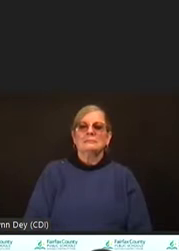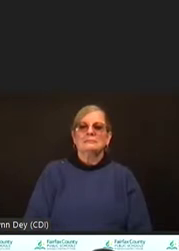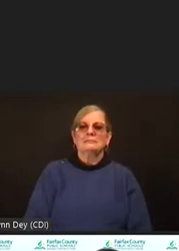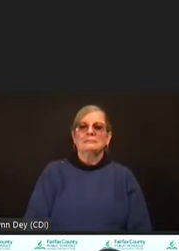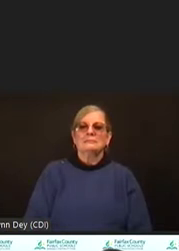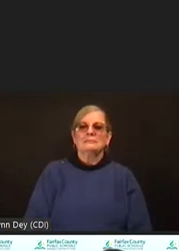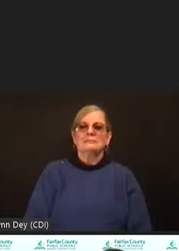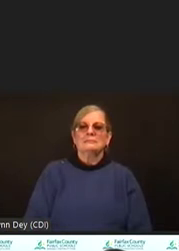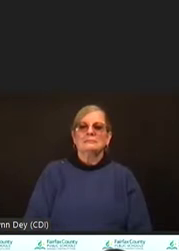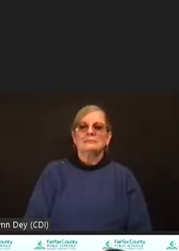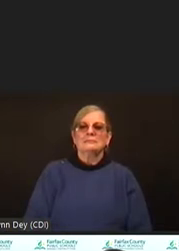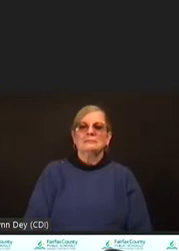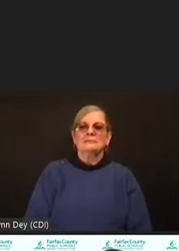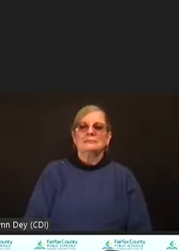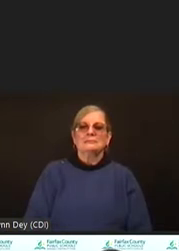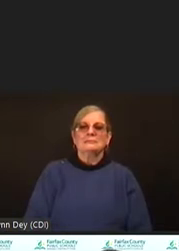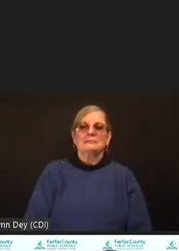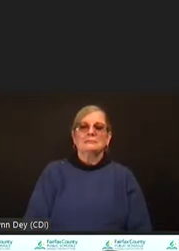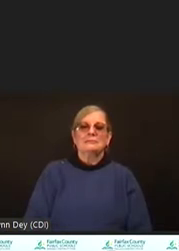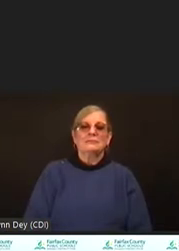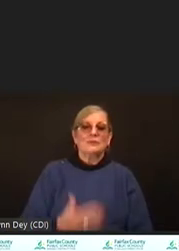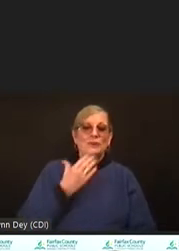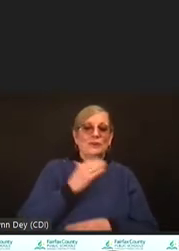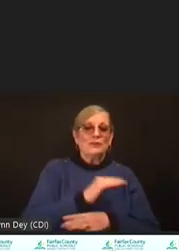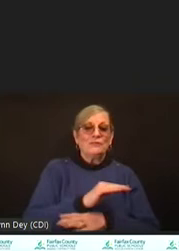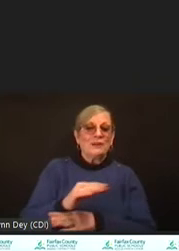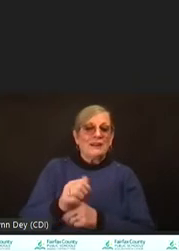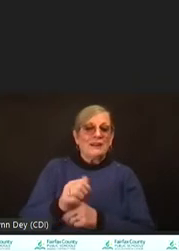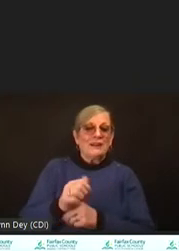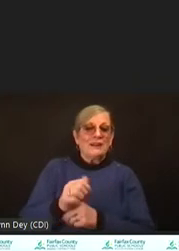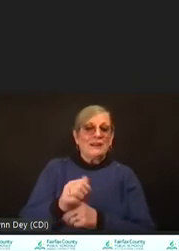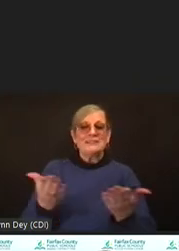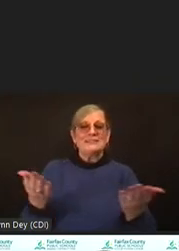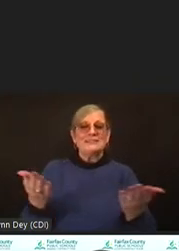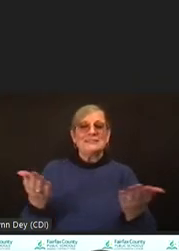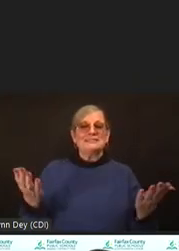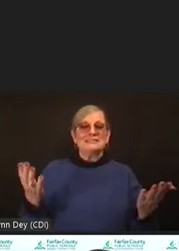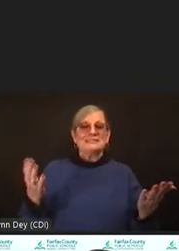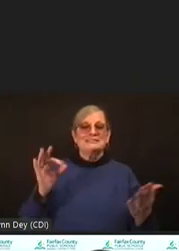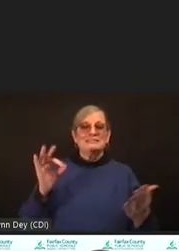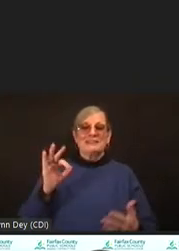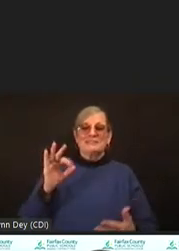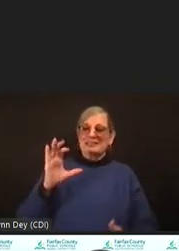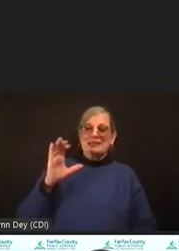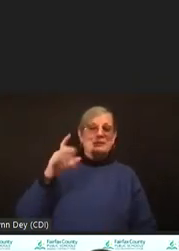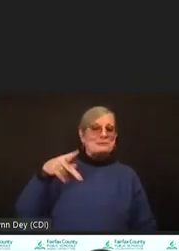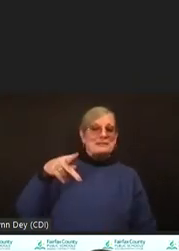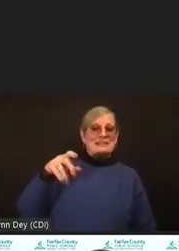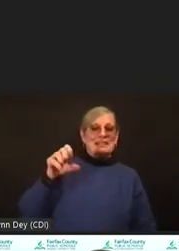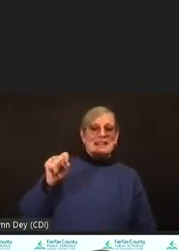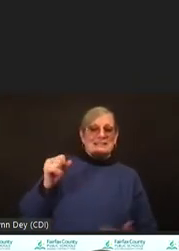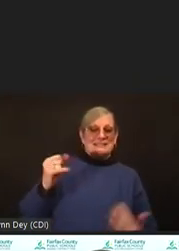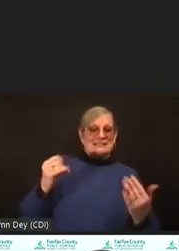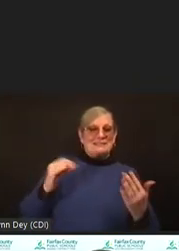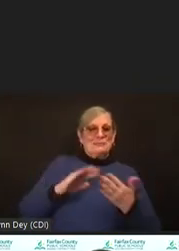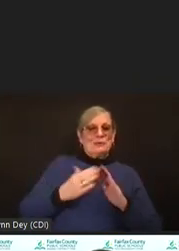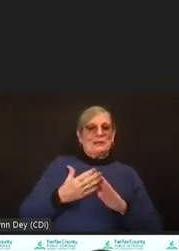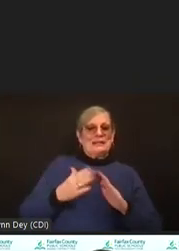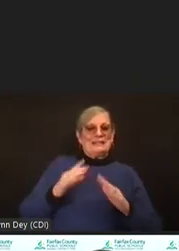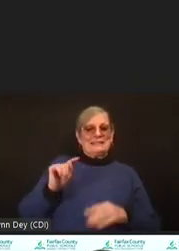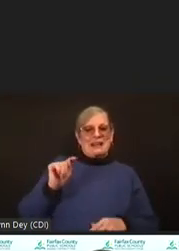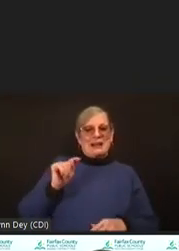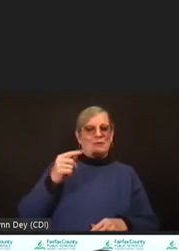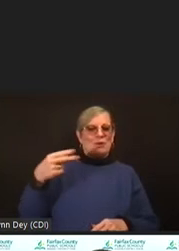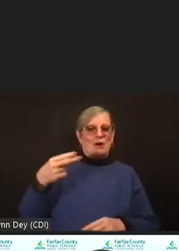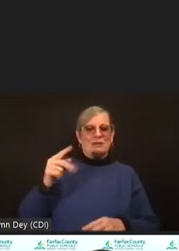Good evening, everyone. Welcome to FCPS's Community Town Hall. I'm Tracy Nguyen, Director of Community Relations.